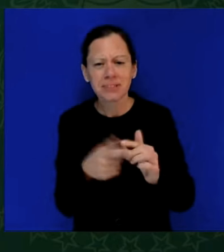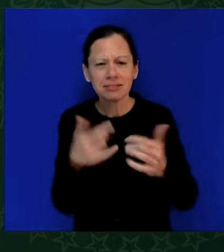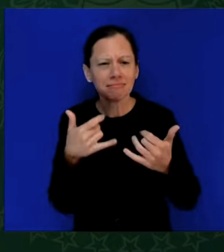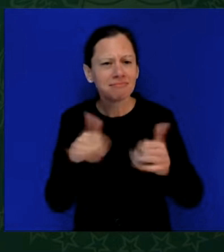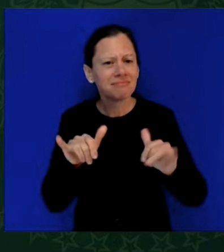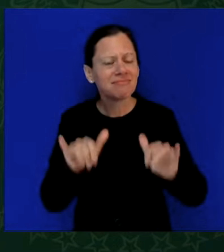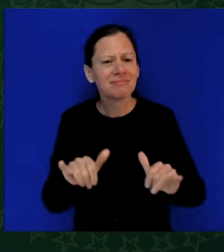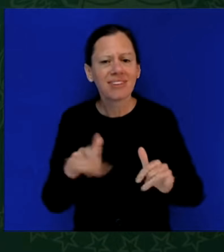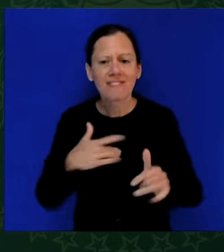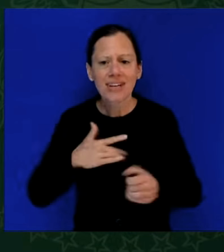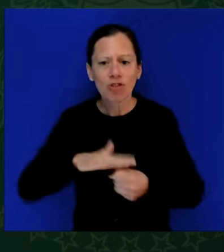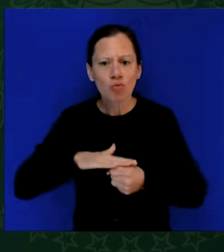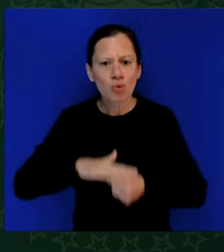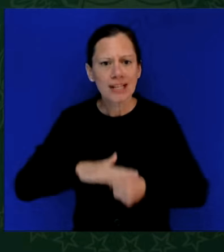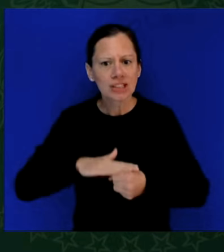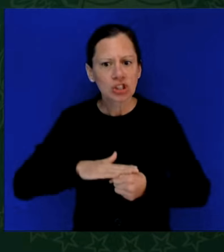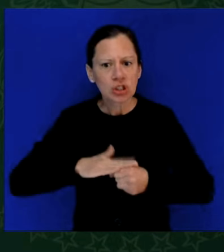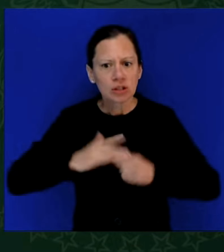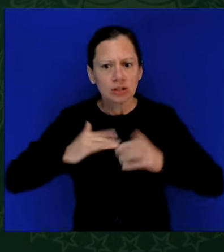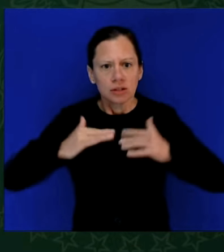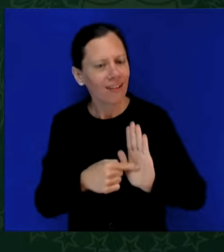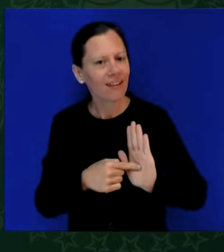but I also want to emphasize